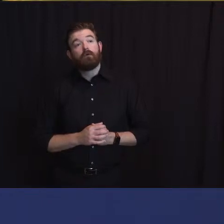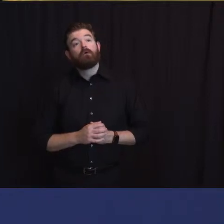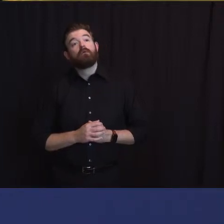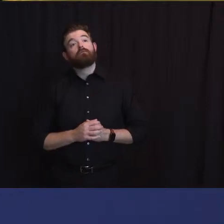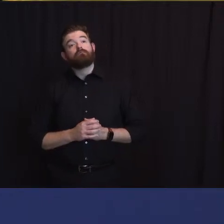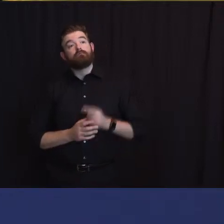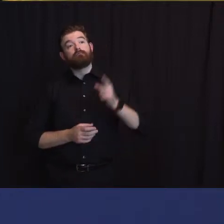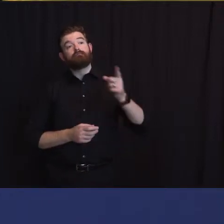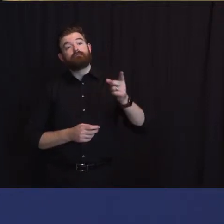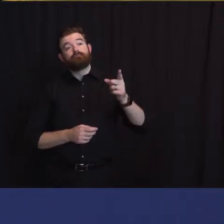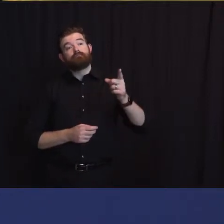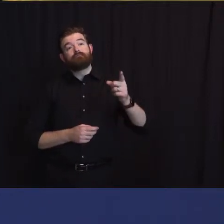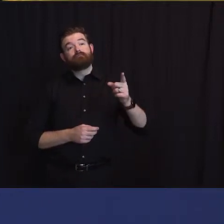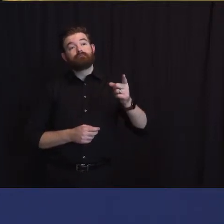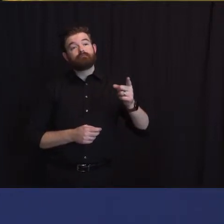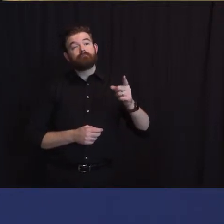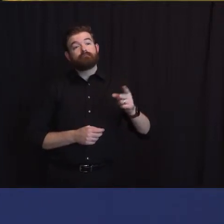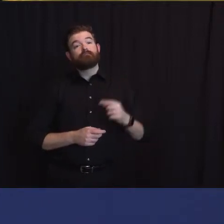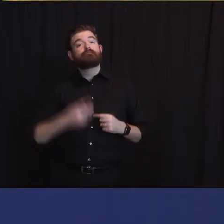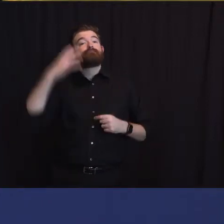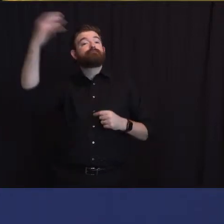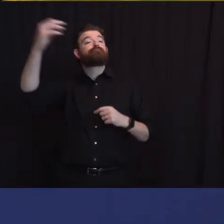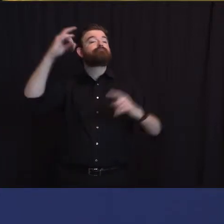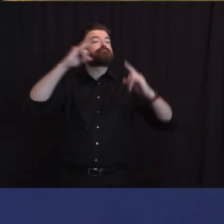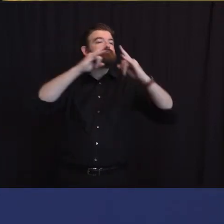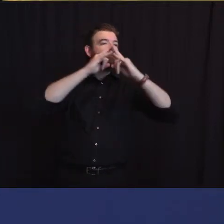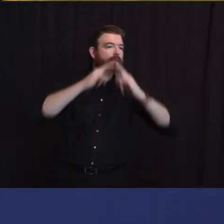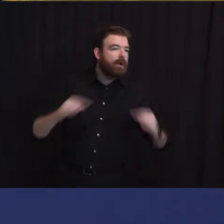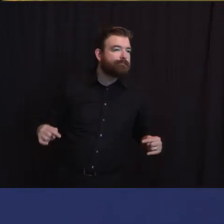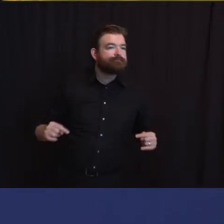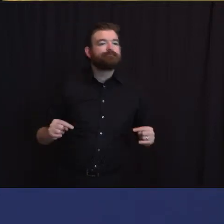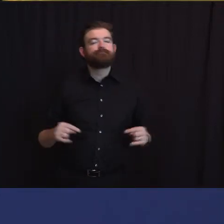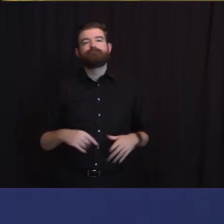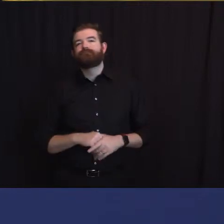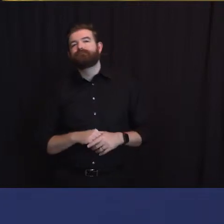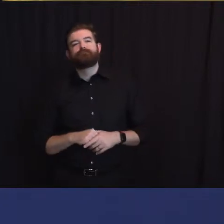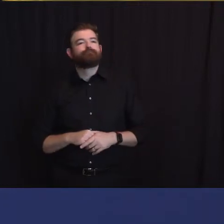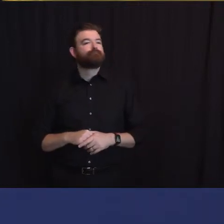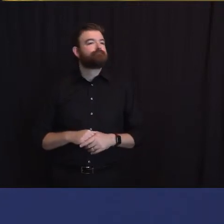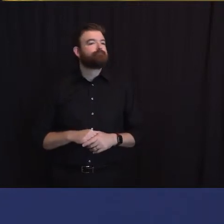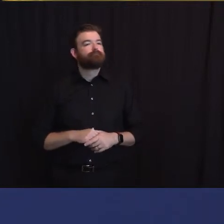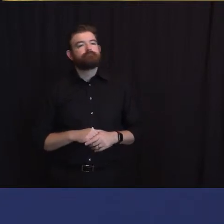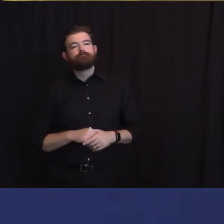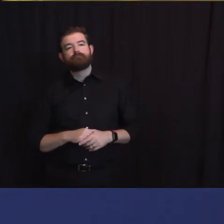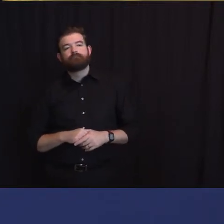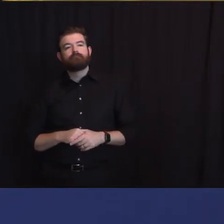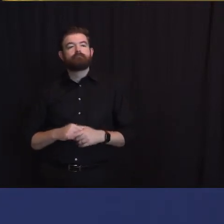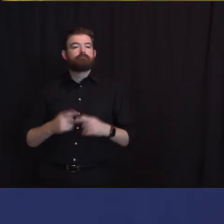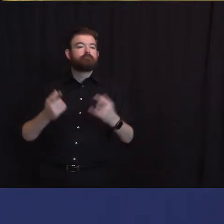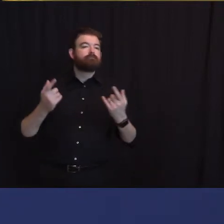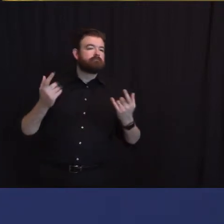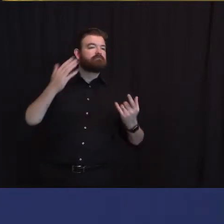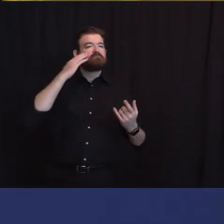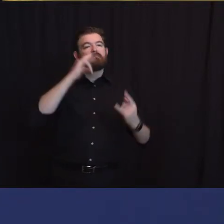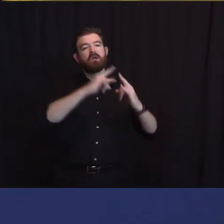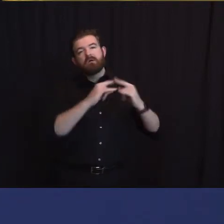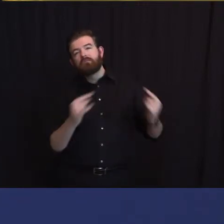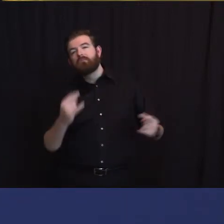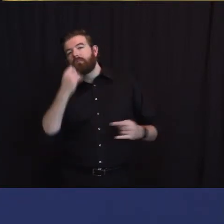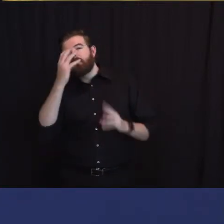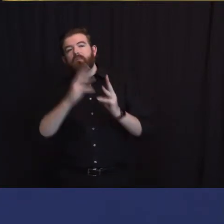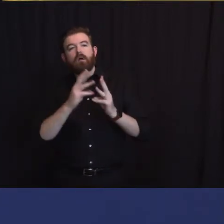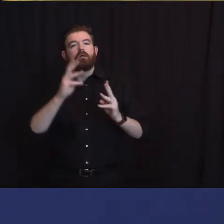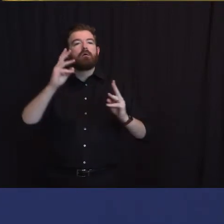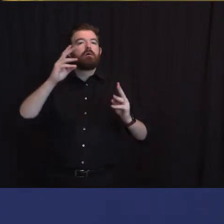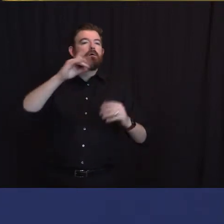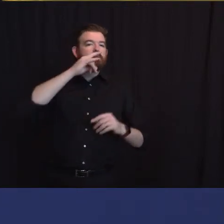lot less lethal. Summer camp, by definition, it's warmer weather, so you can be outdoors. But we have to take into account the fact that kids have